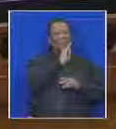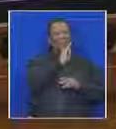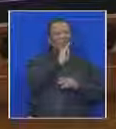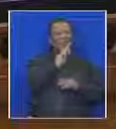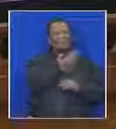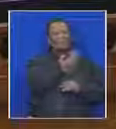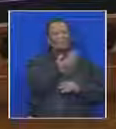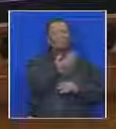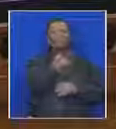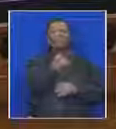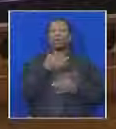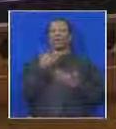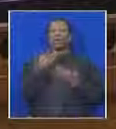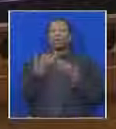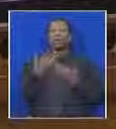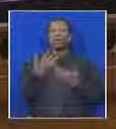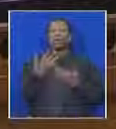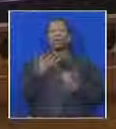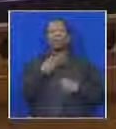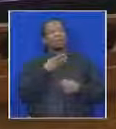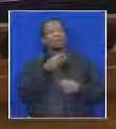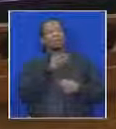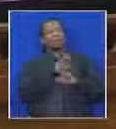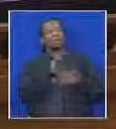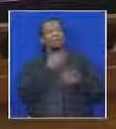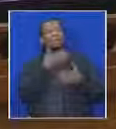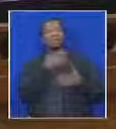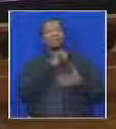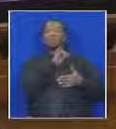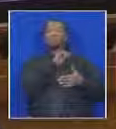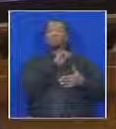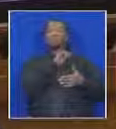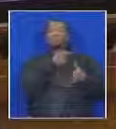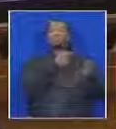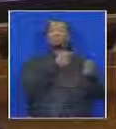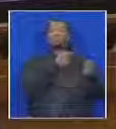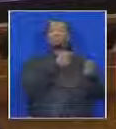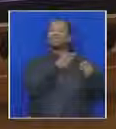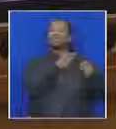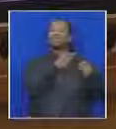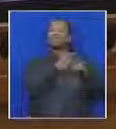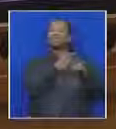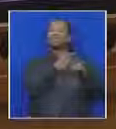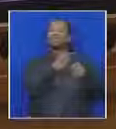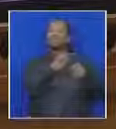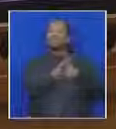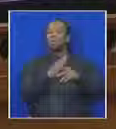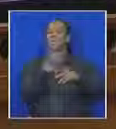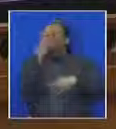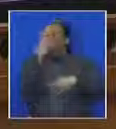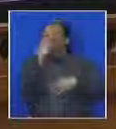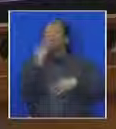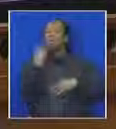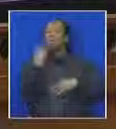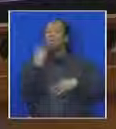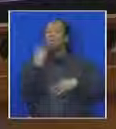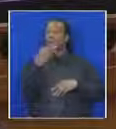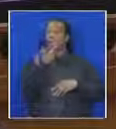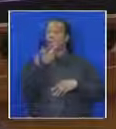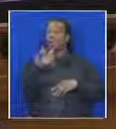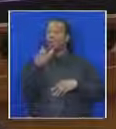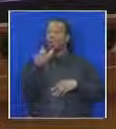clique on this side of the house is behaving like wolves, screaming in unison to